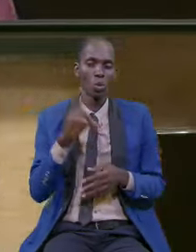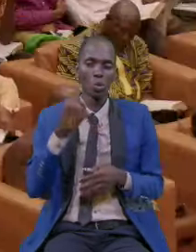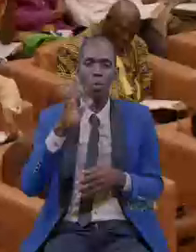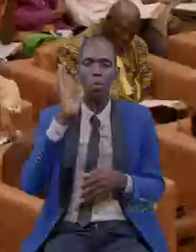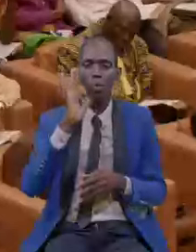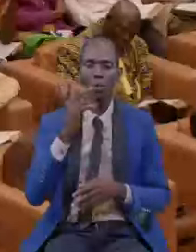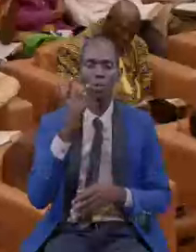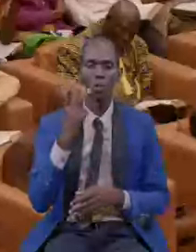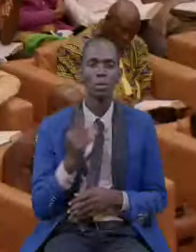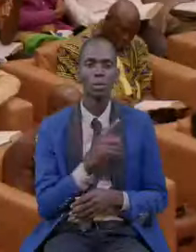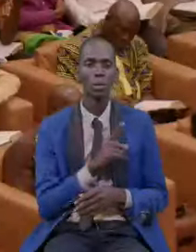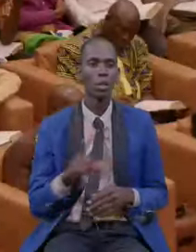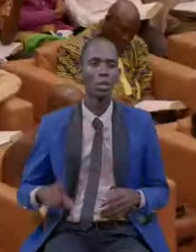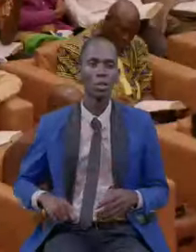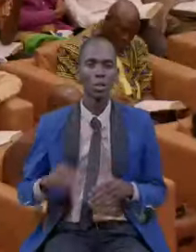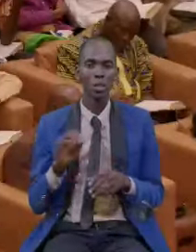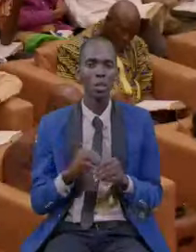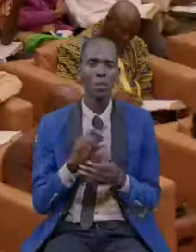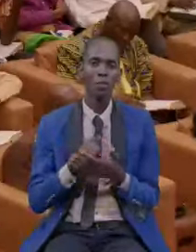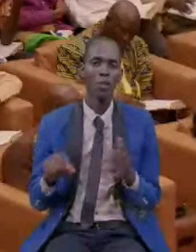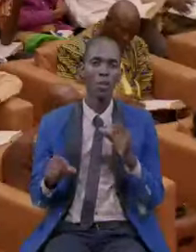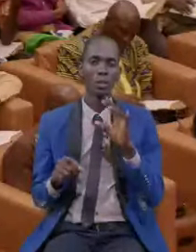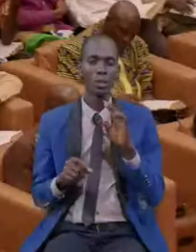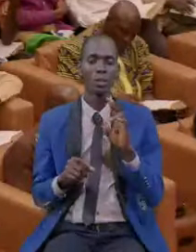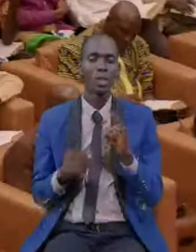7, it tells us, and to